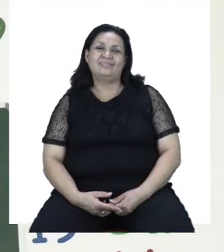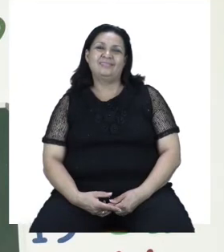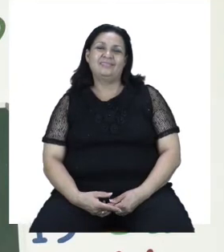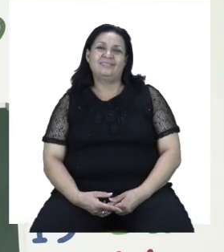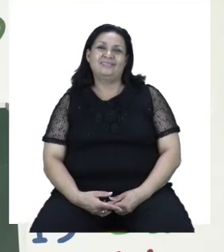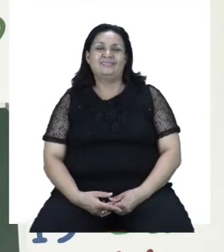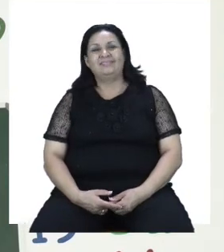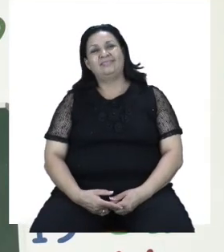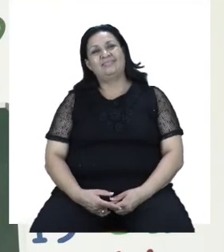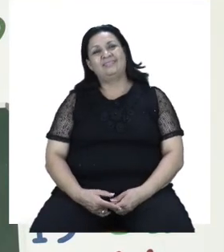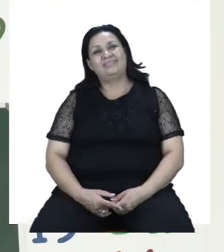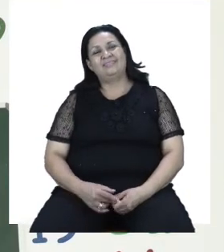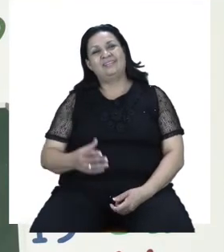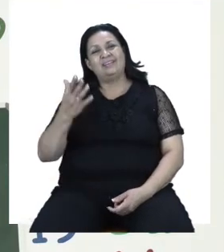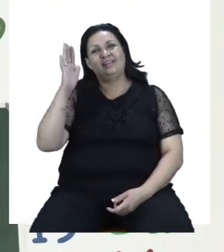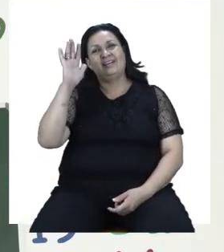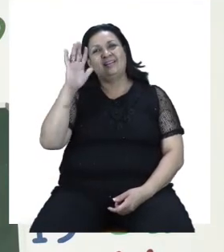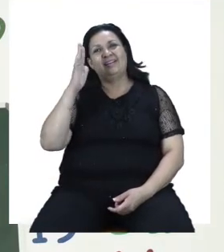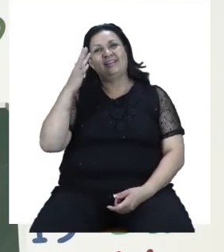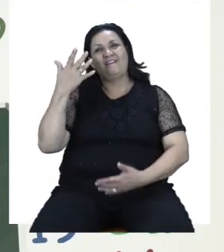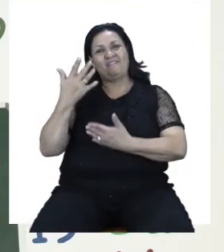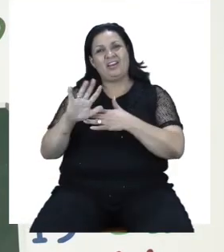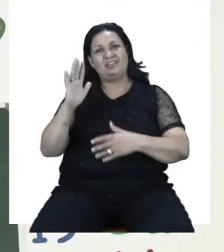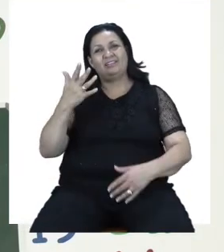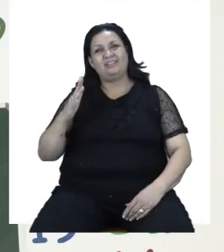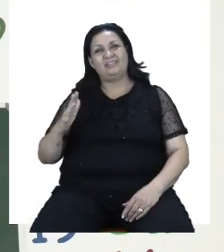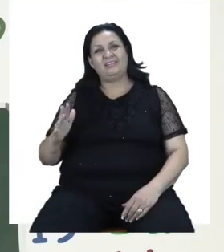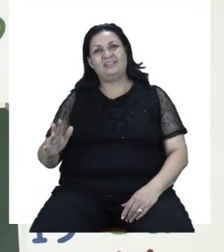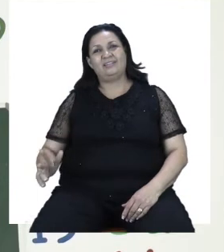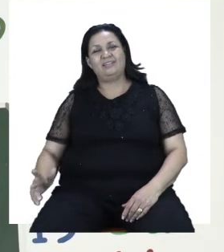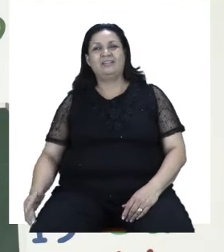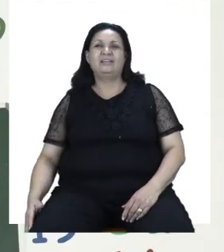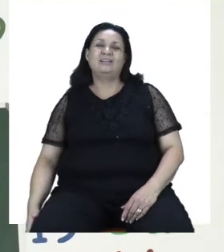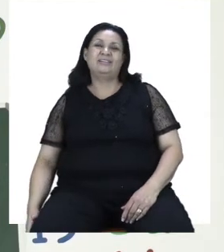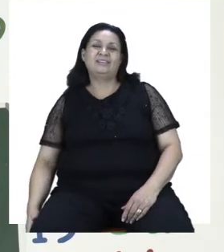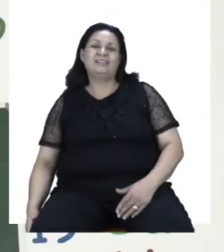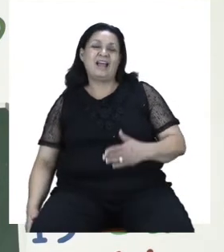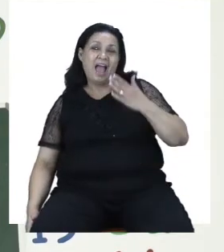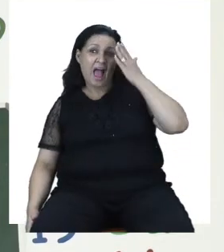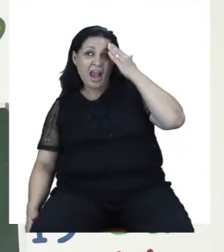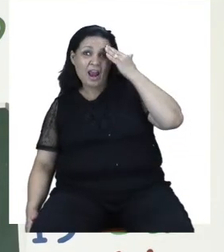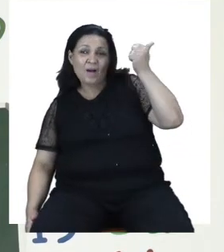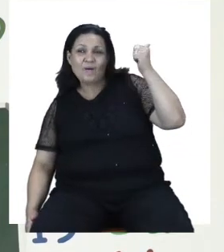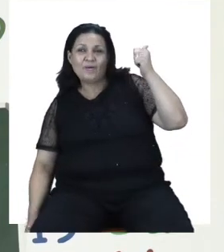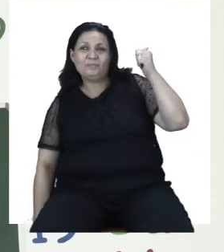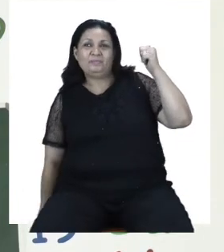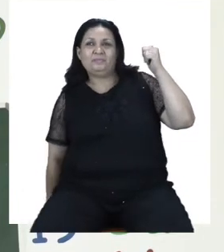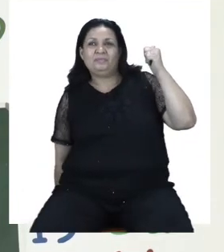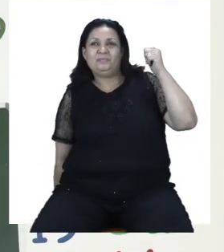today. Let's put him away. And we are going to say hello to the left